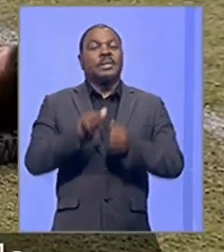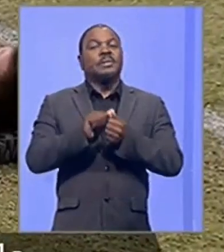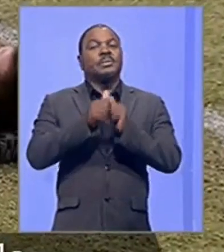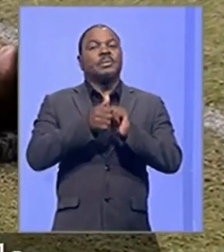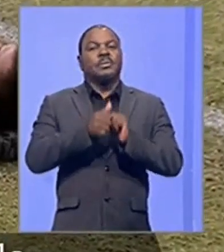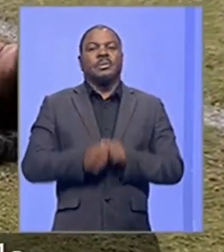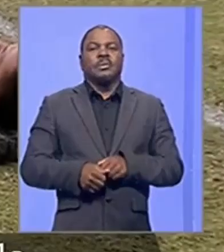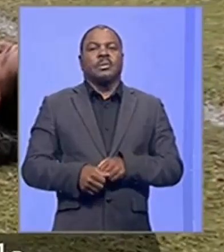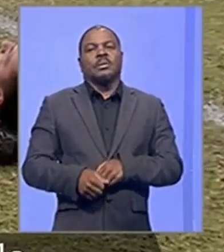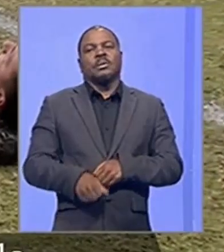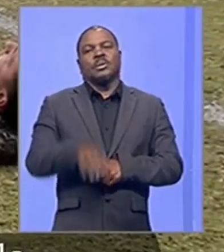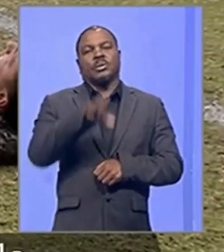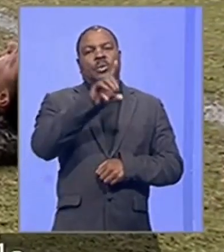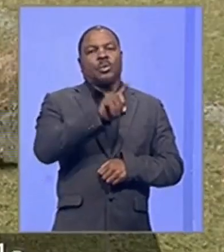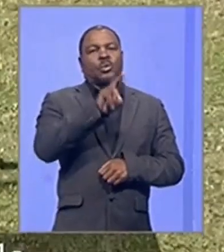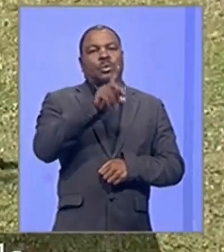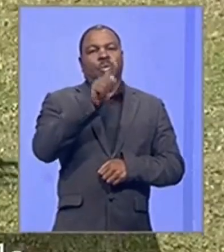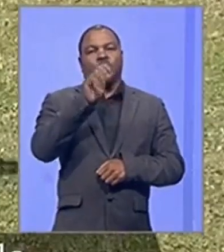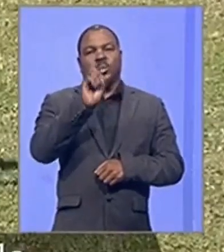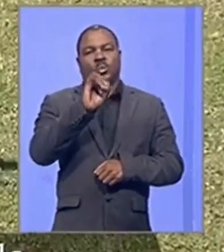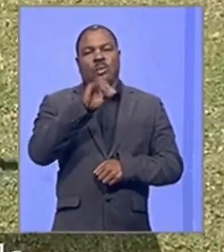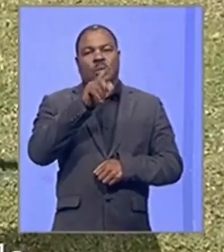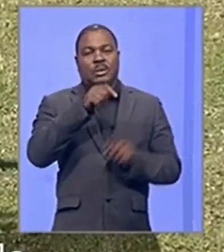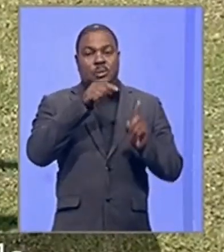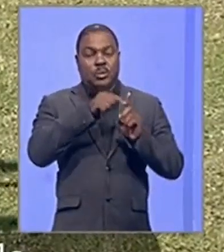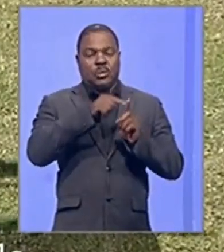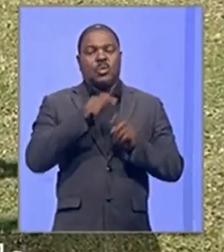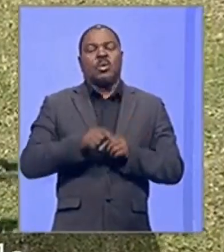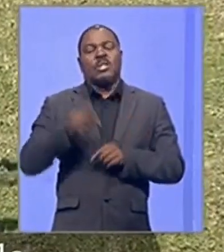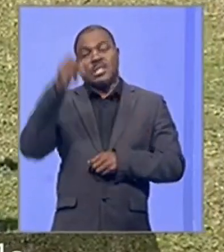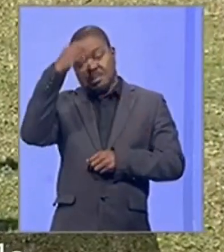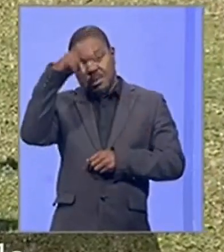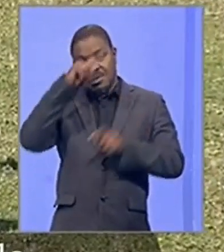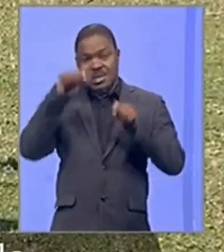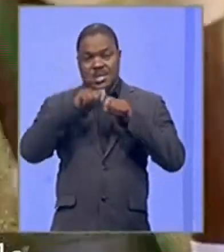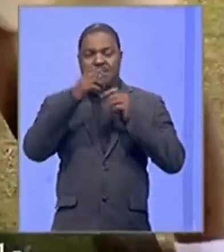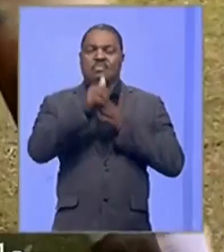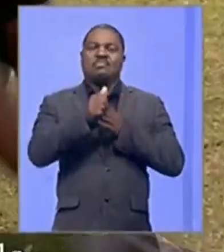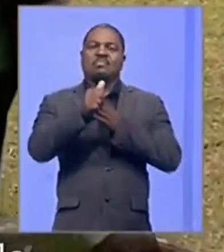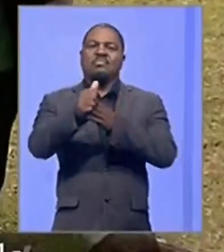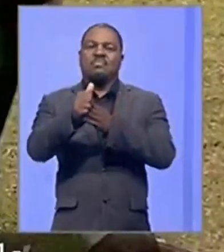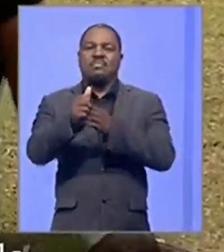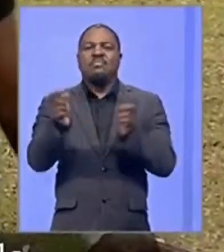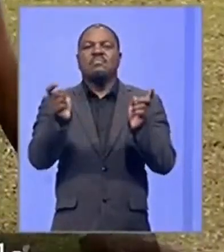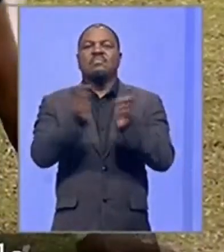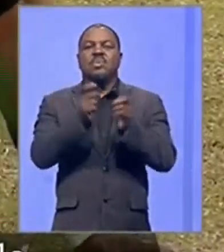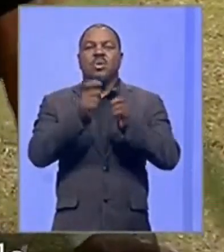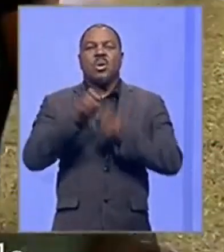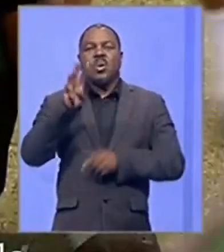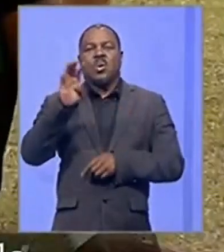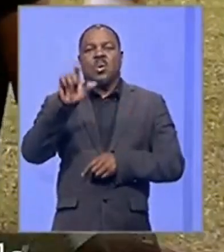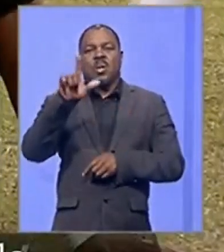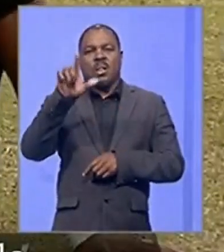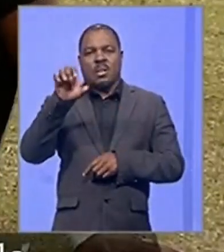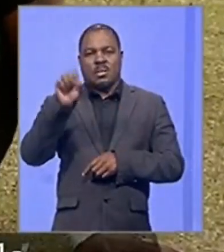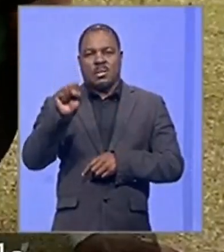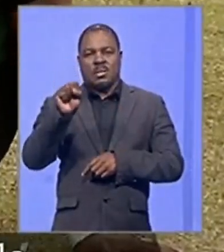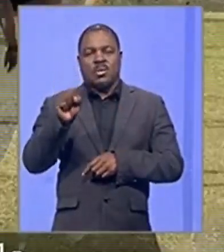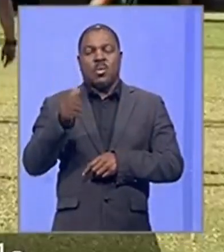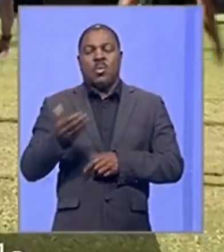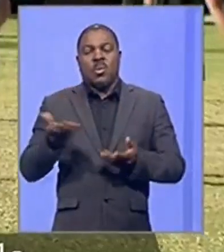Dipapading, Peter Steph du Toit o tla etapele di-Springboks kgahlanong le Wales papading ya teko ka Twickenham